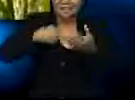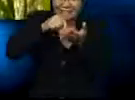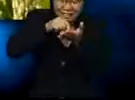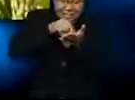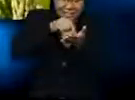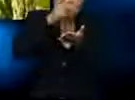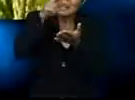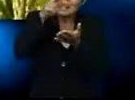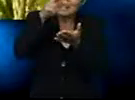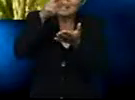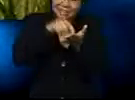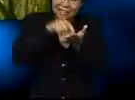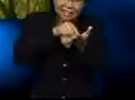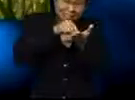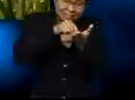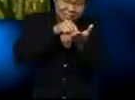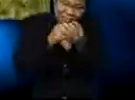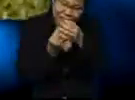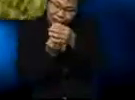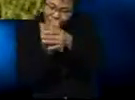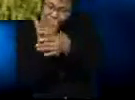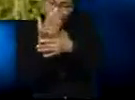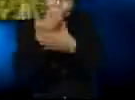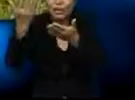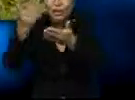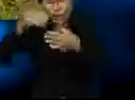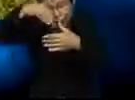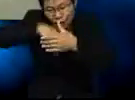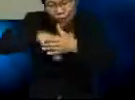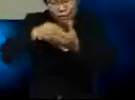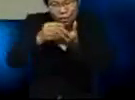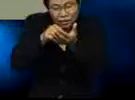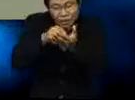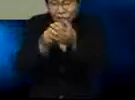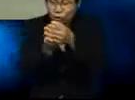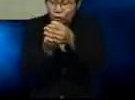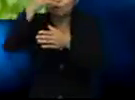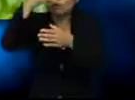The seeds will grow into new plants.